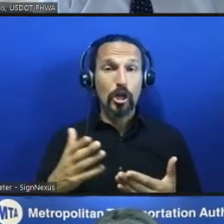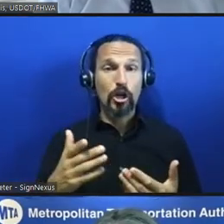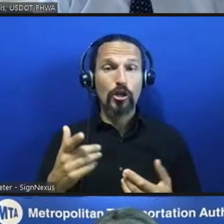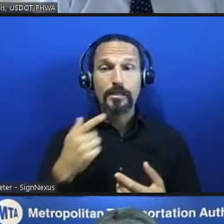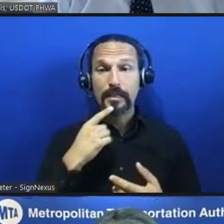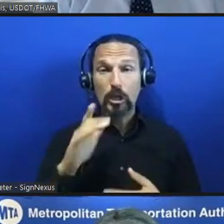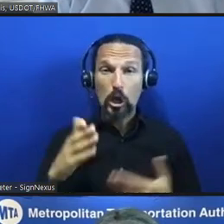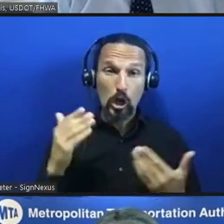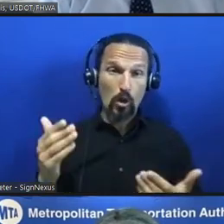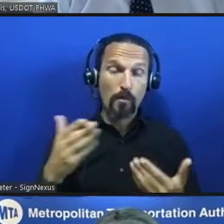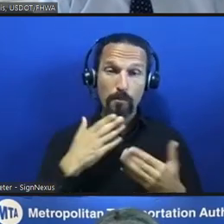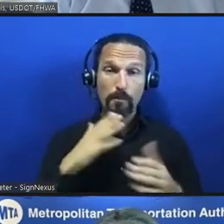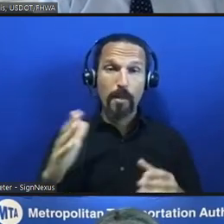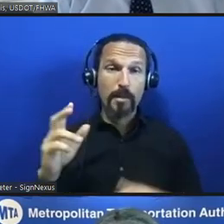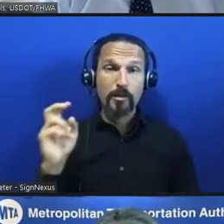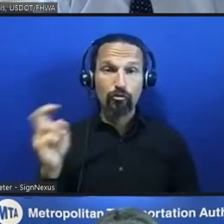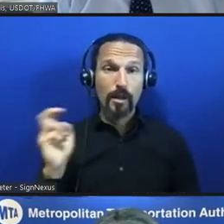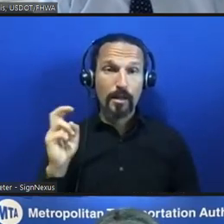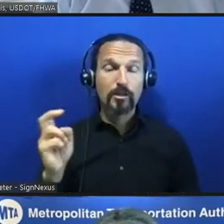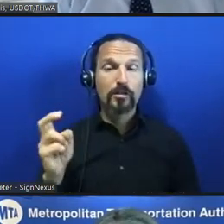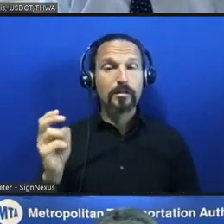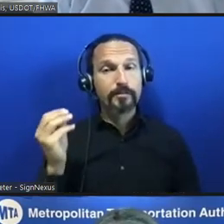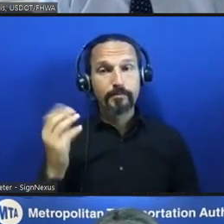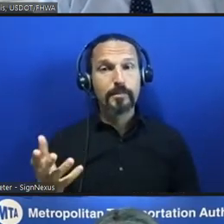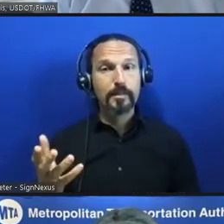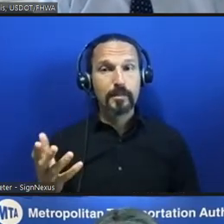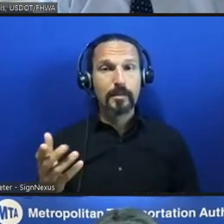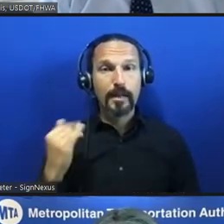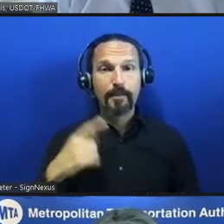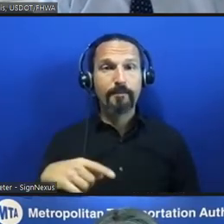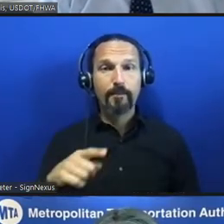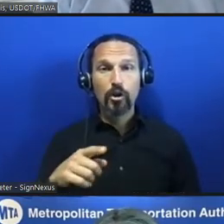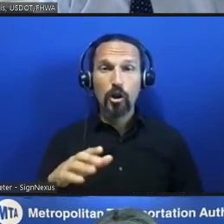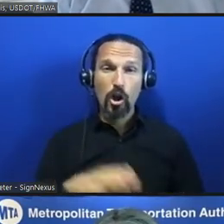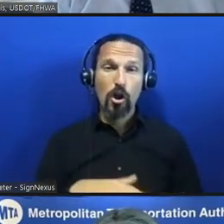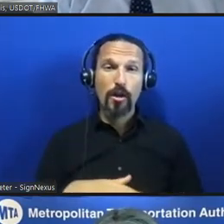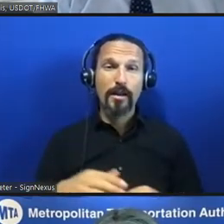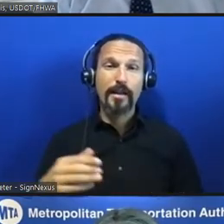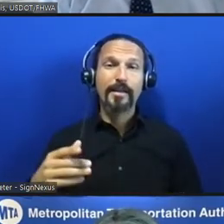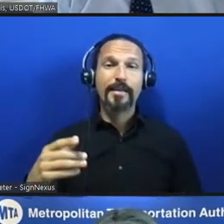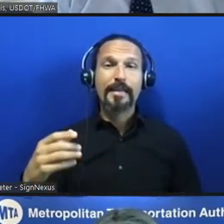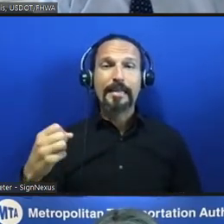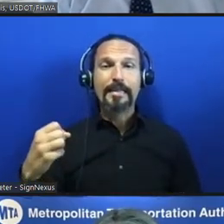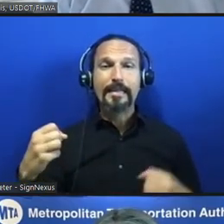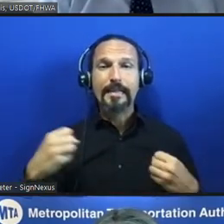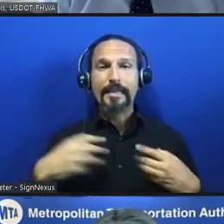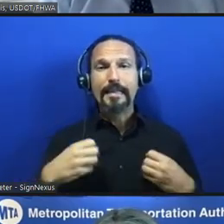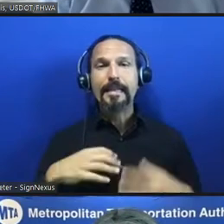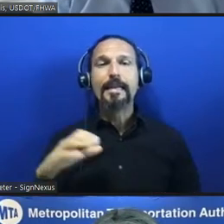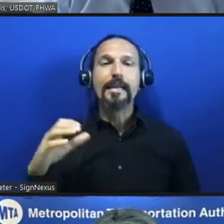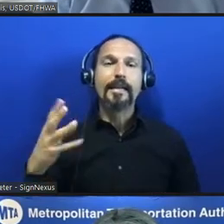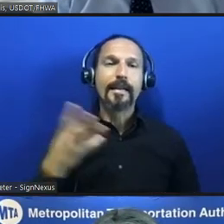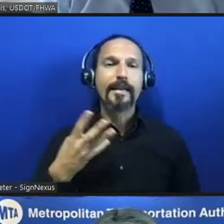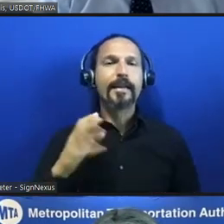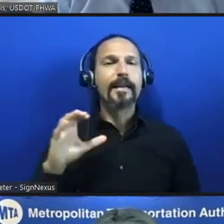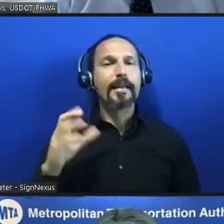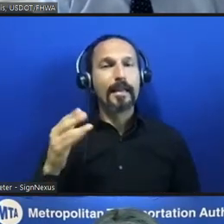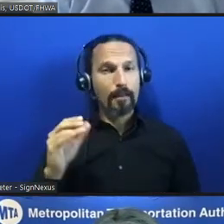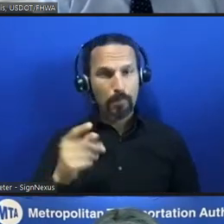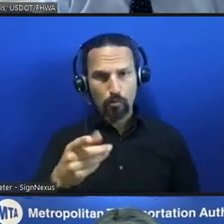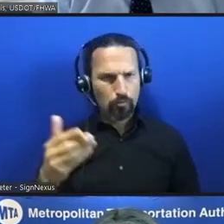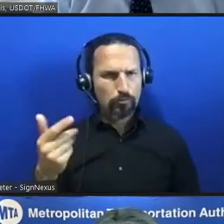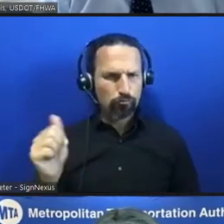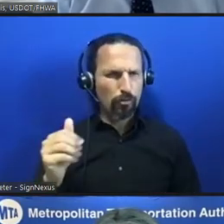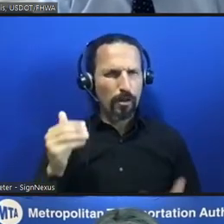take public transportation my answer is when you're on chemotherapy you take public transportation